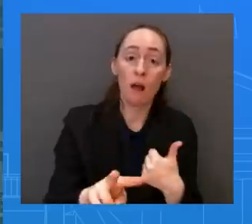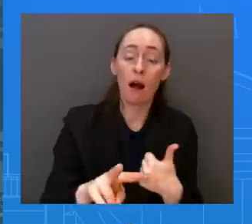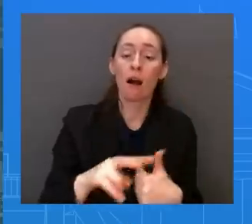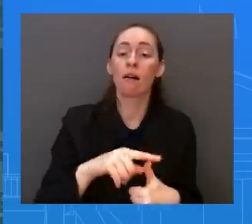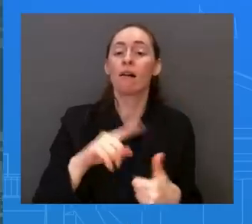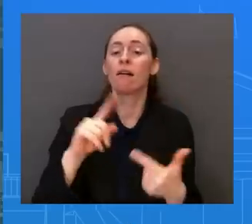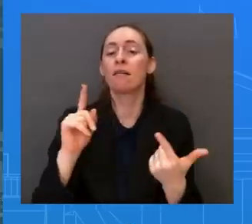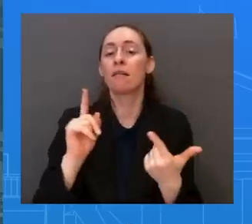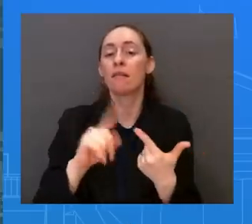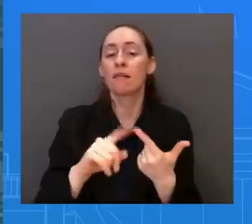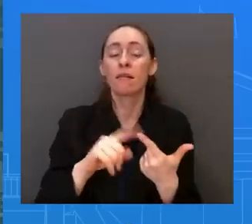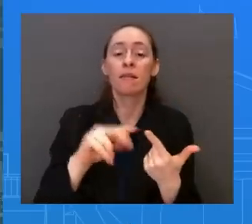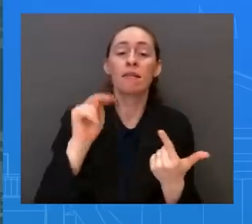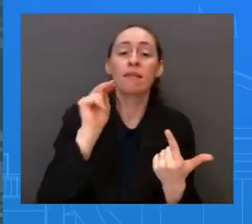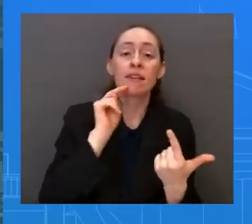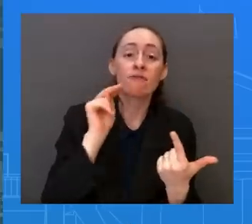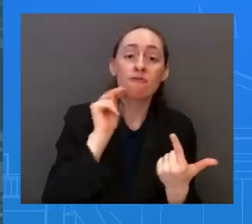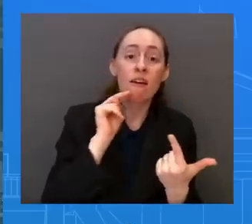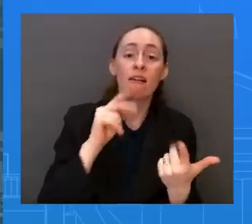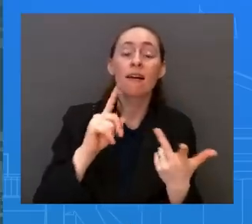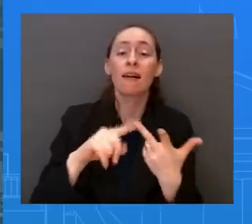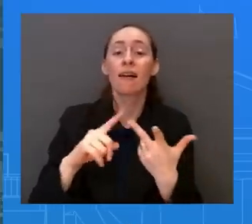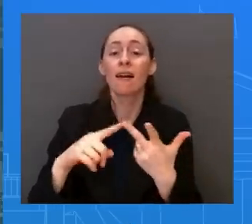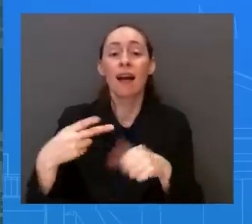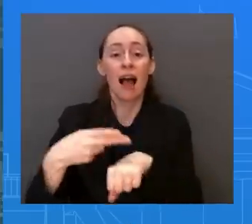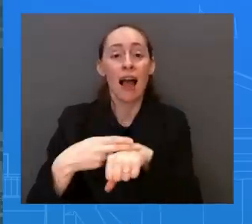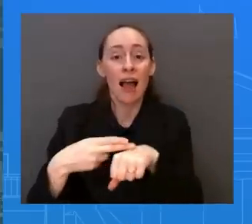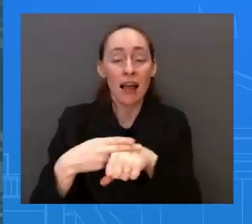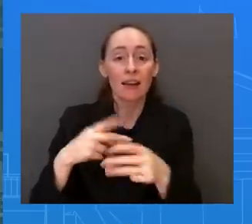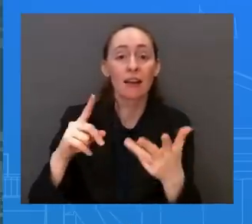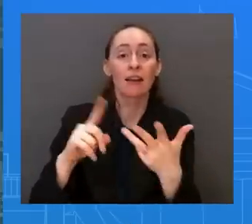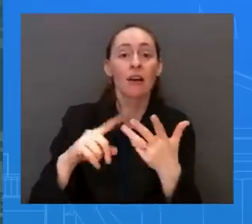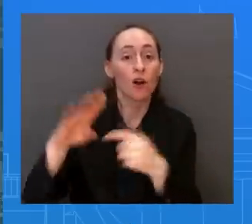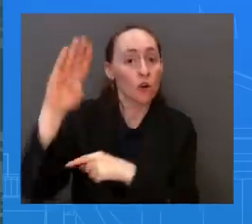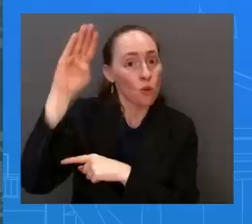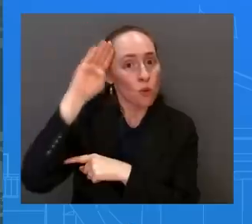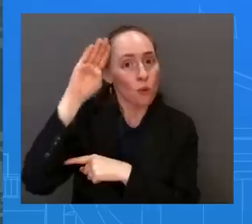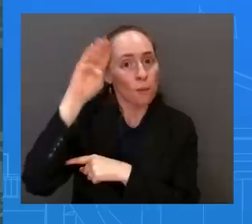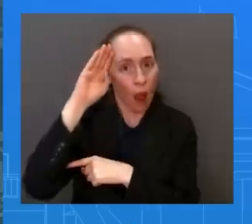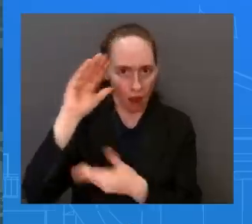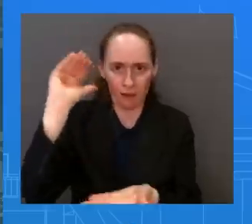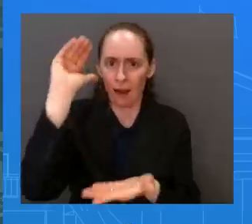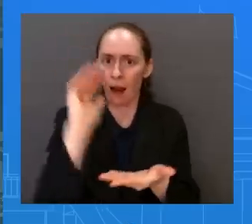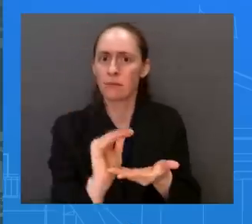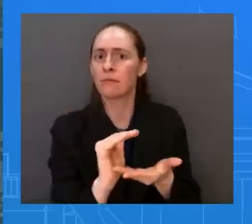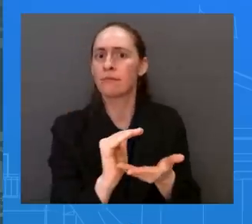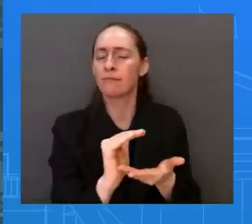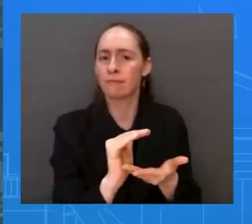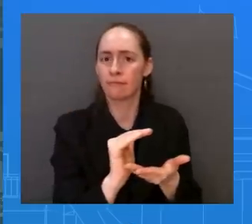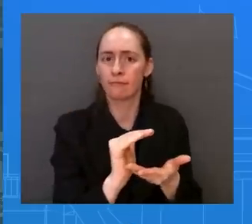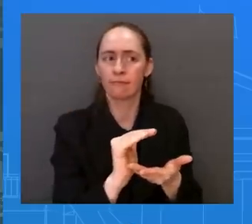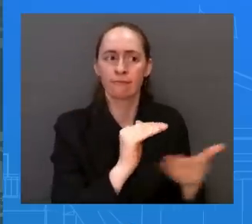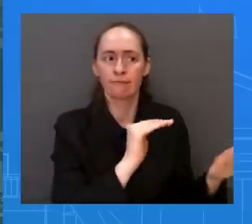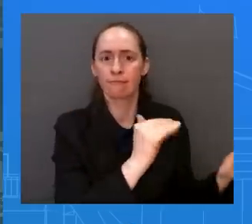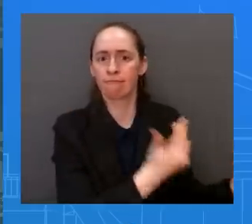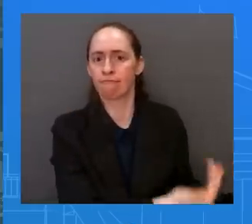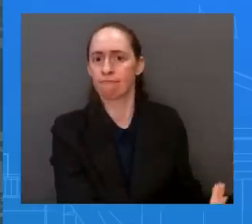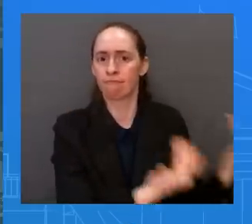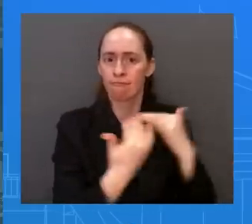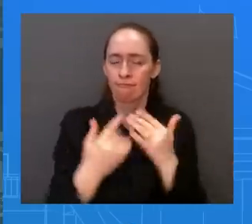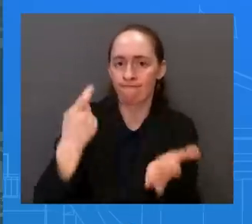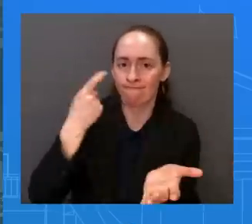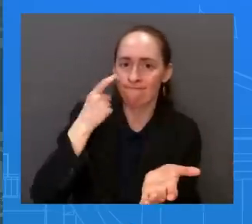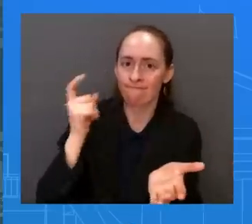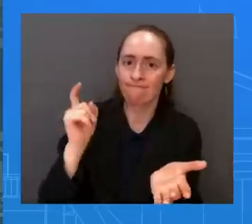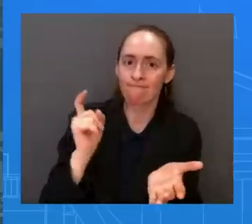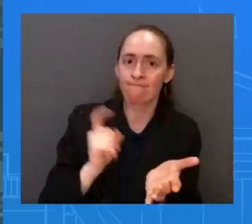illegal crossing between ports of entry since February of 2021. It doesn't mean our work is done. As